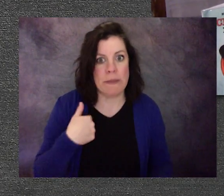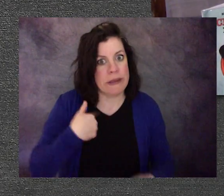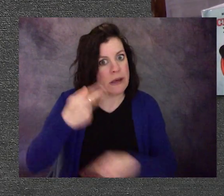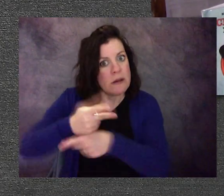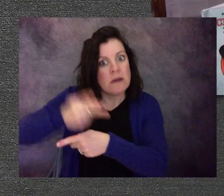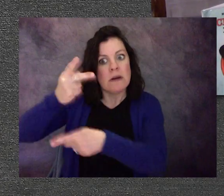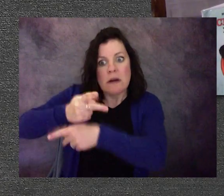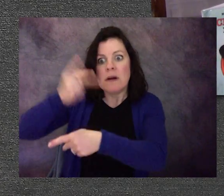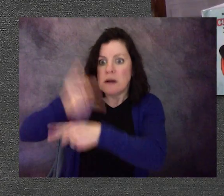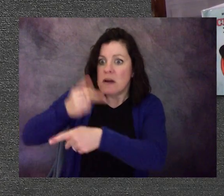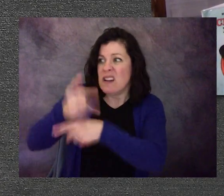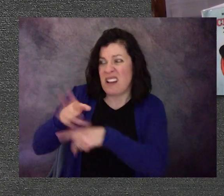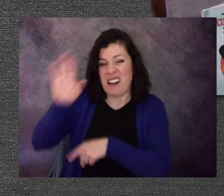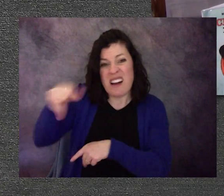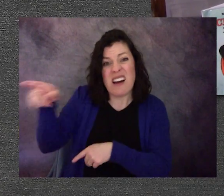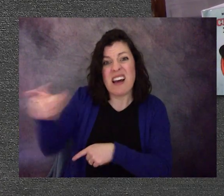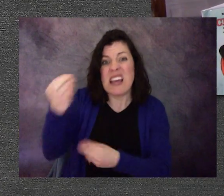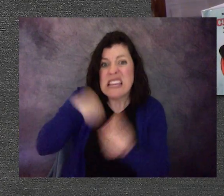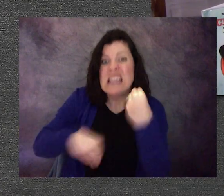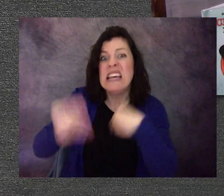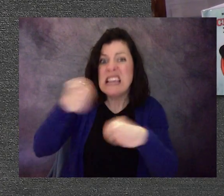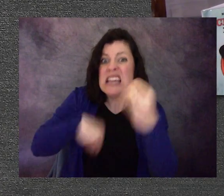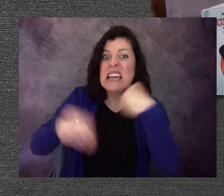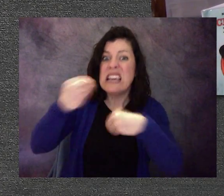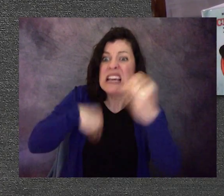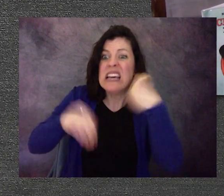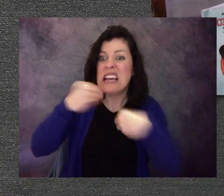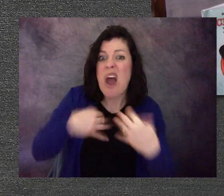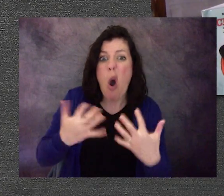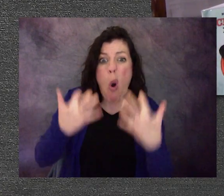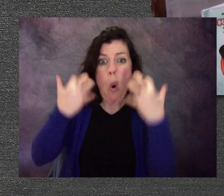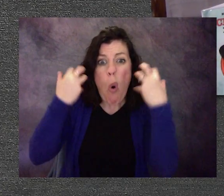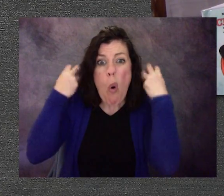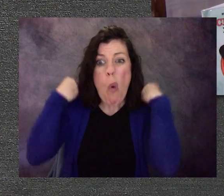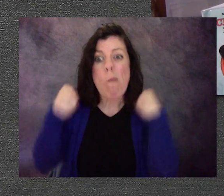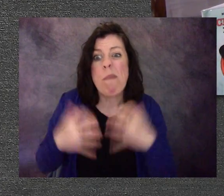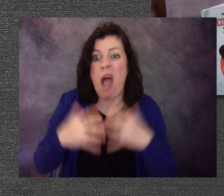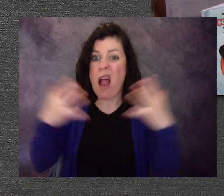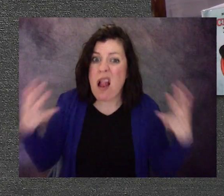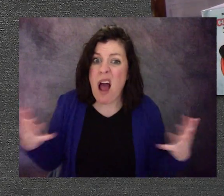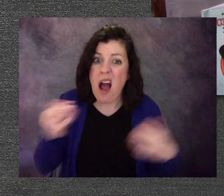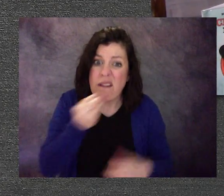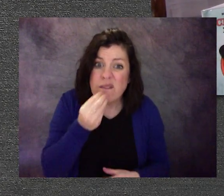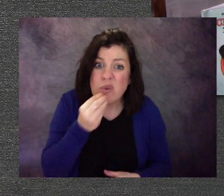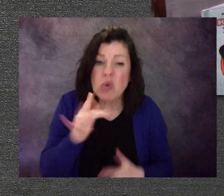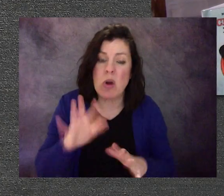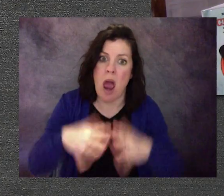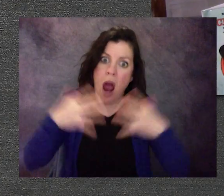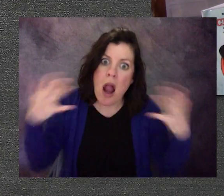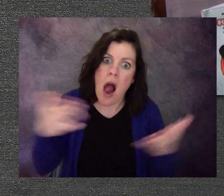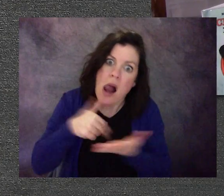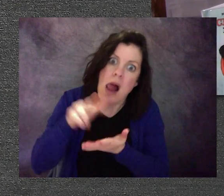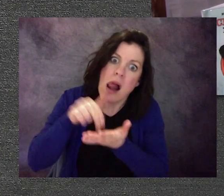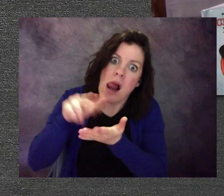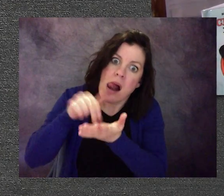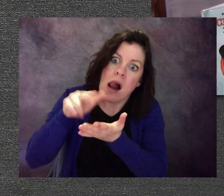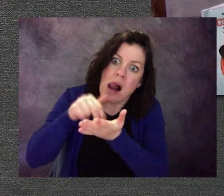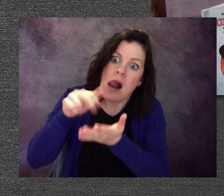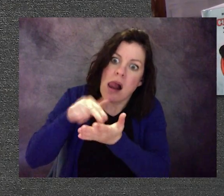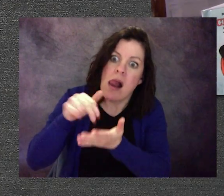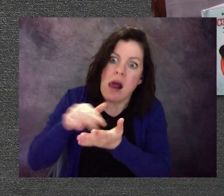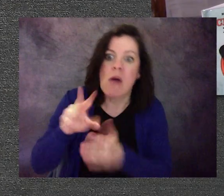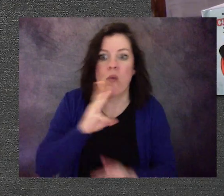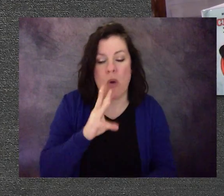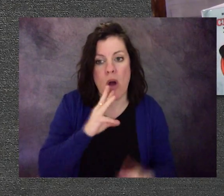you imagine how much water and food he probably eats? He's just so big. His house was